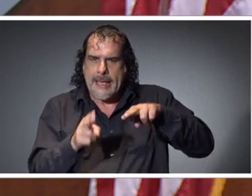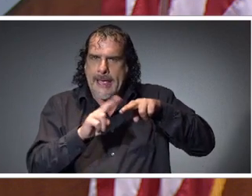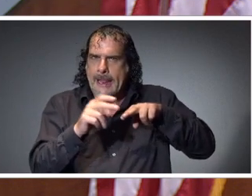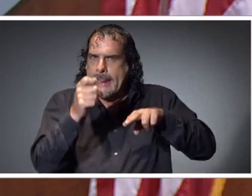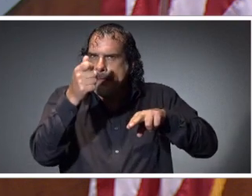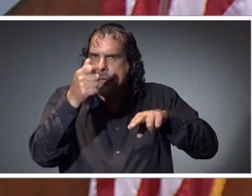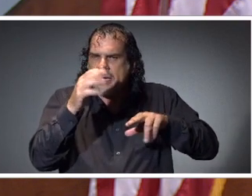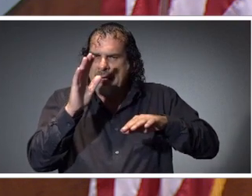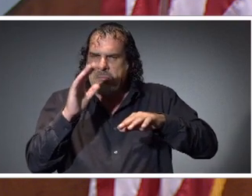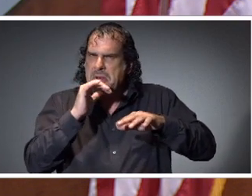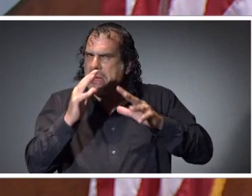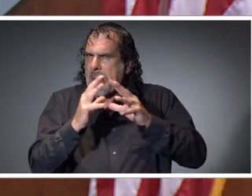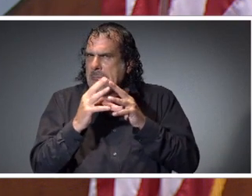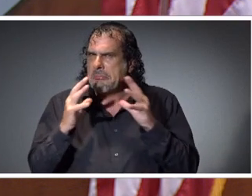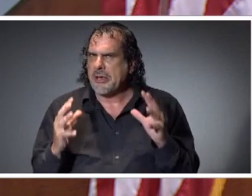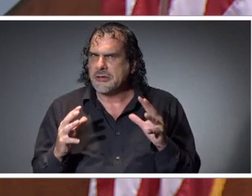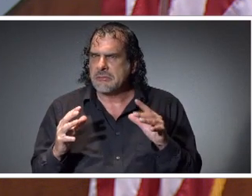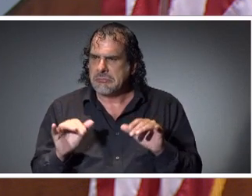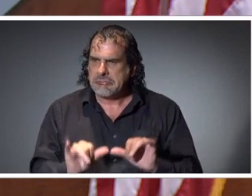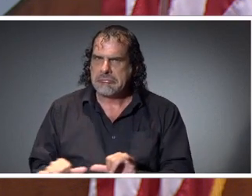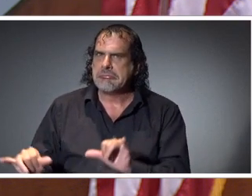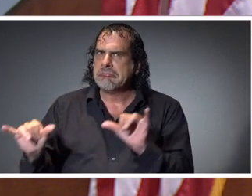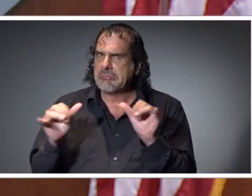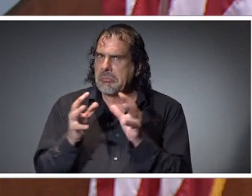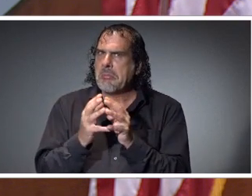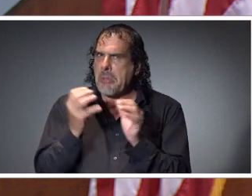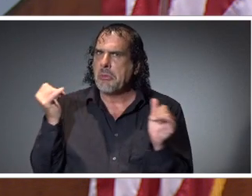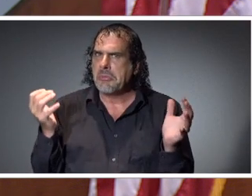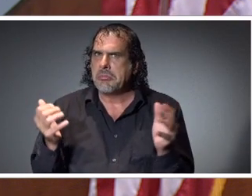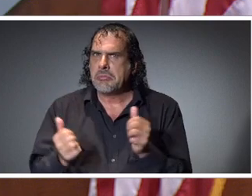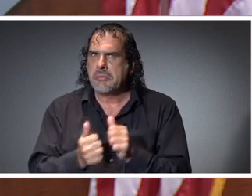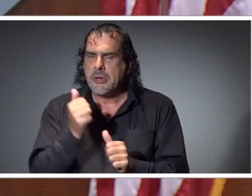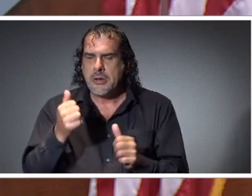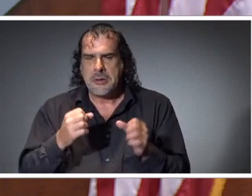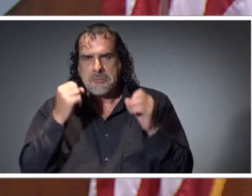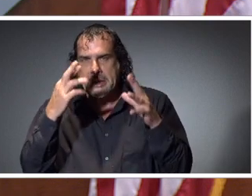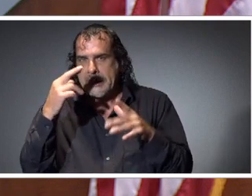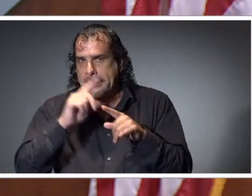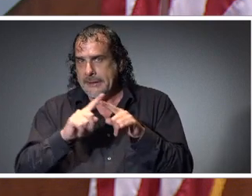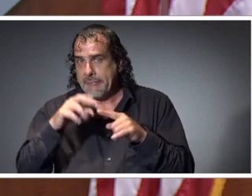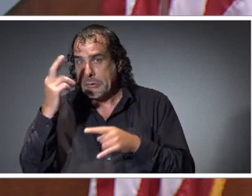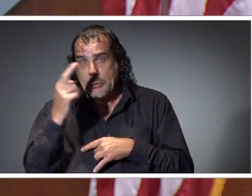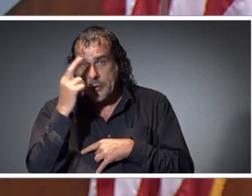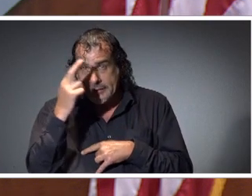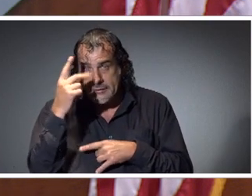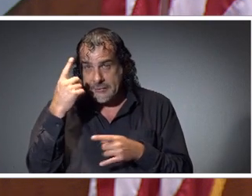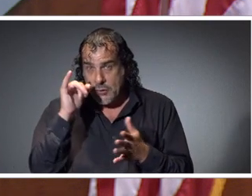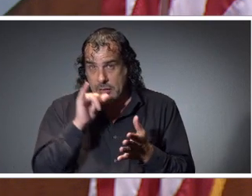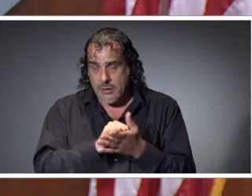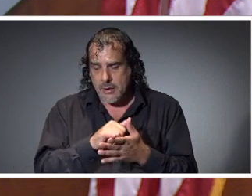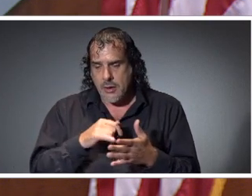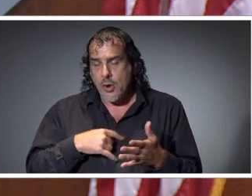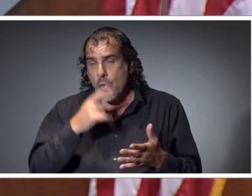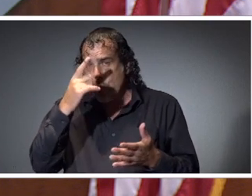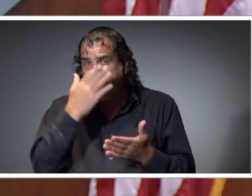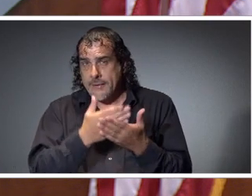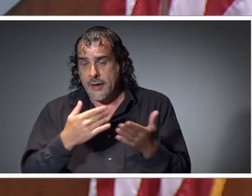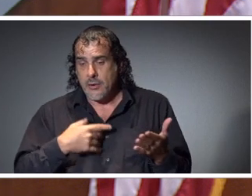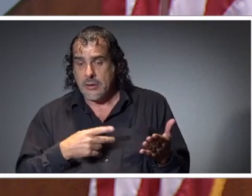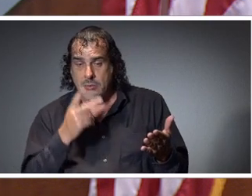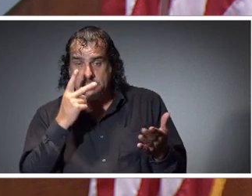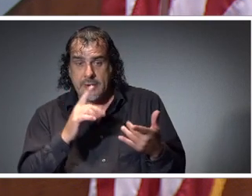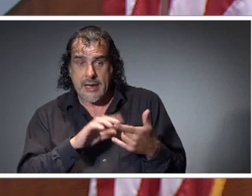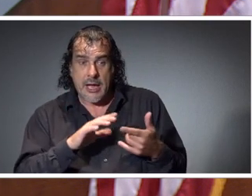lot. There's a lot of factors that go into that, a lot of reasons. One of the things that we'll see is our